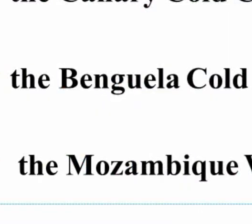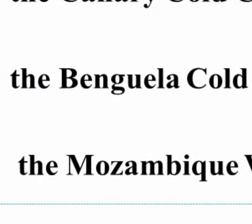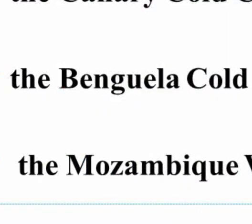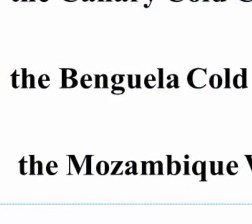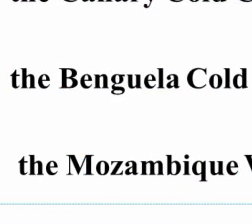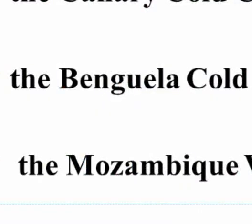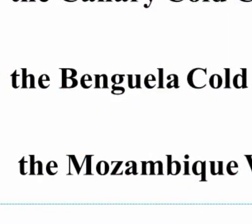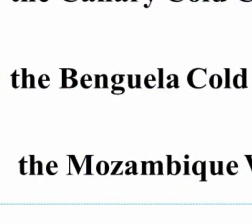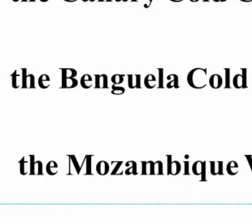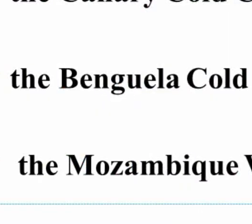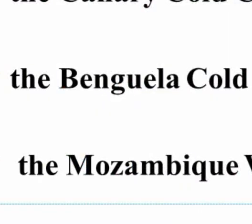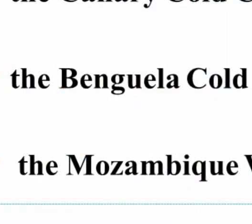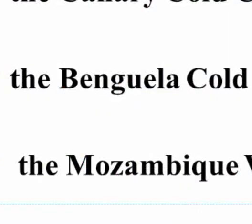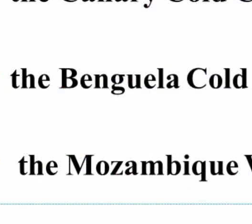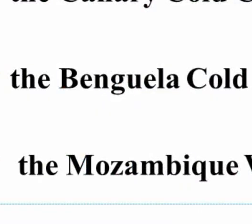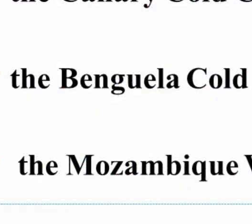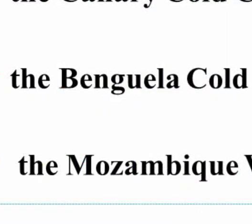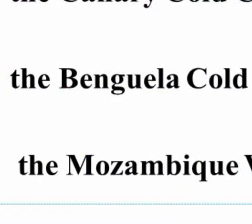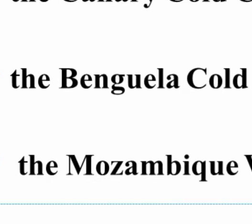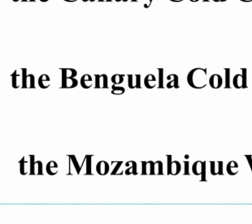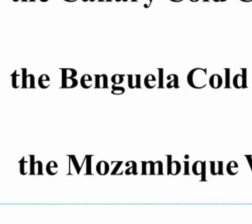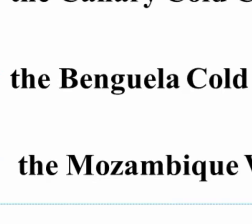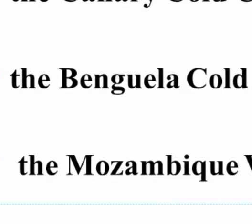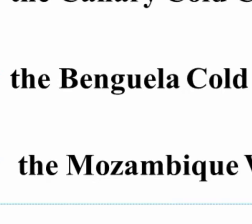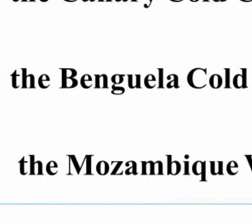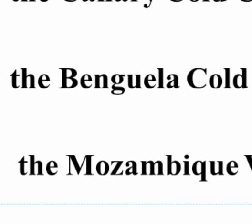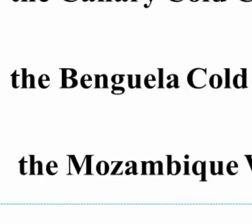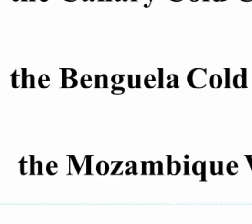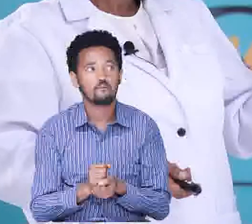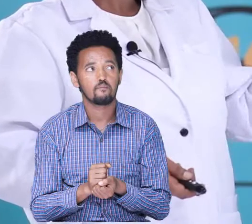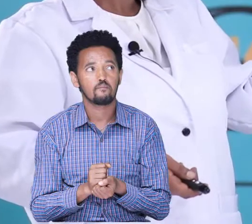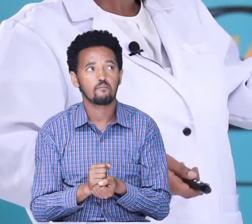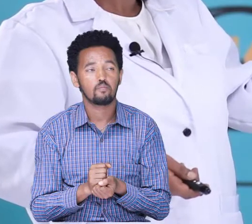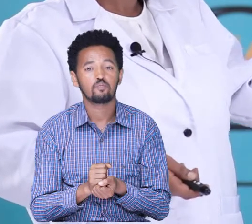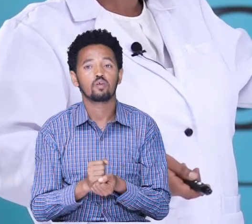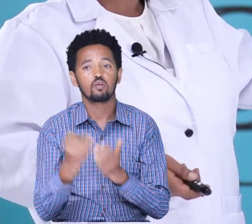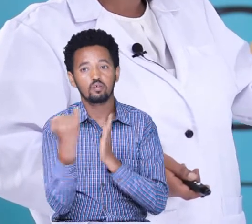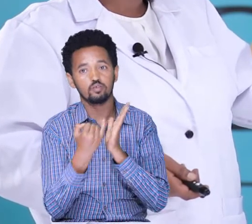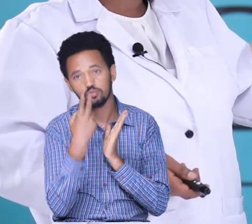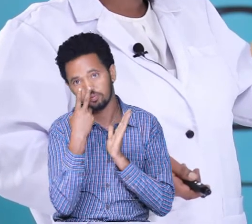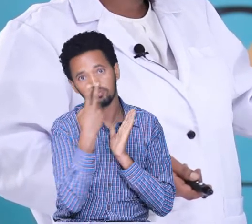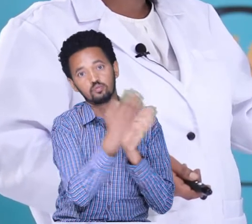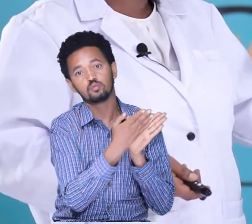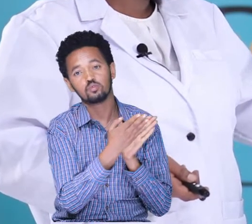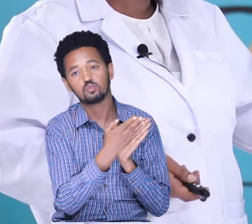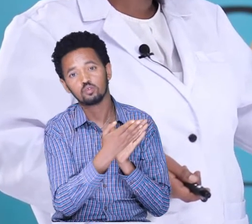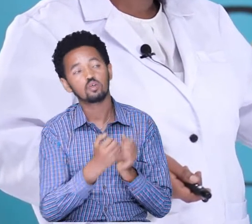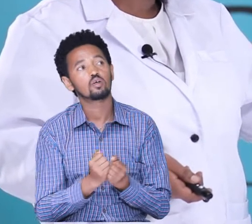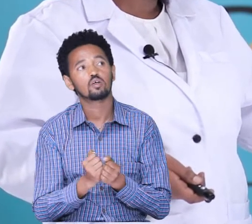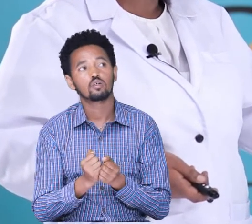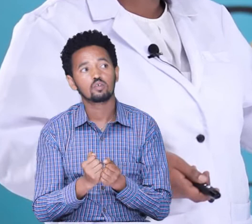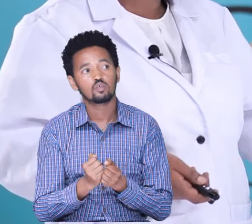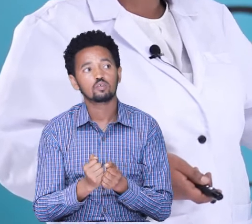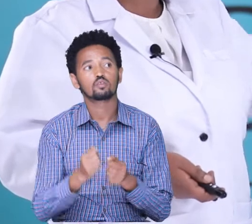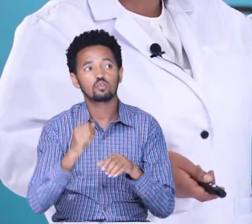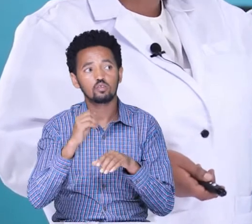current, the Benguela cold current, and the Mozambique warm current. The Canary cold current and the Benguela